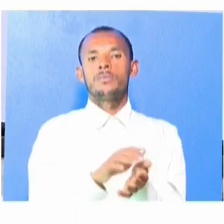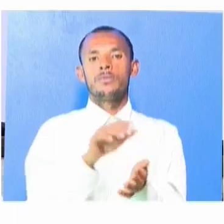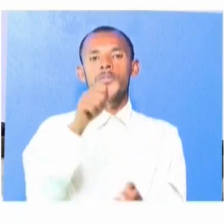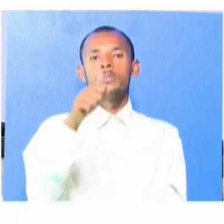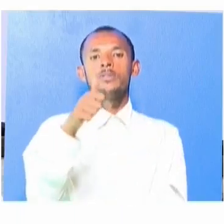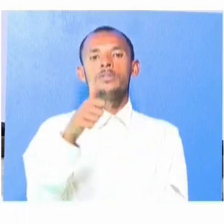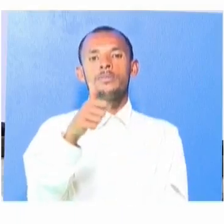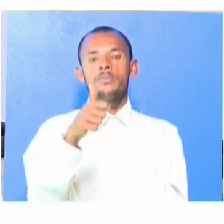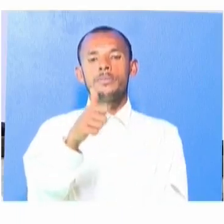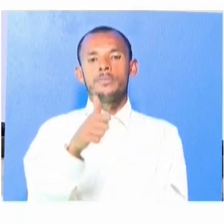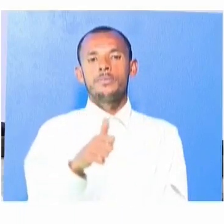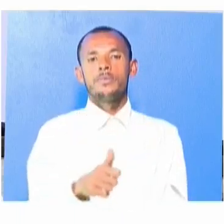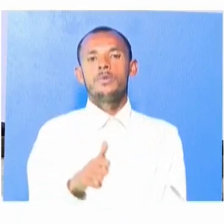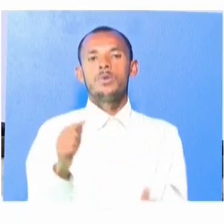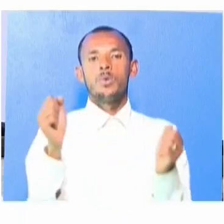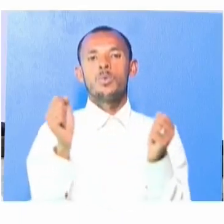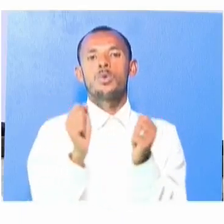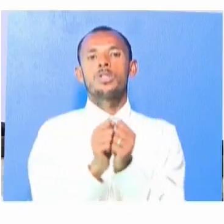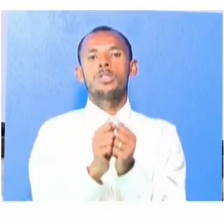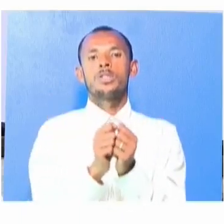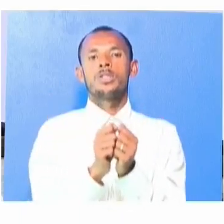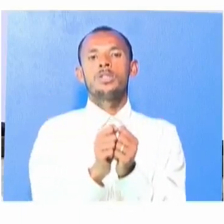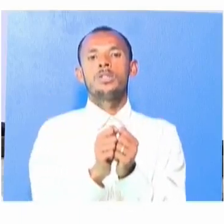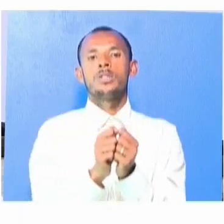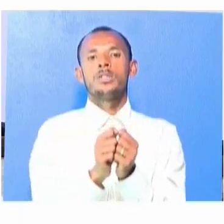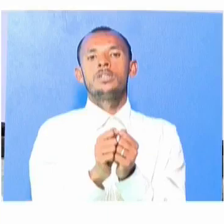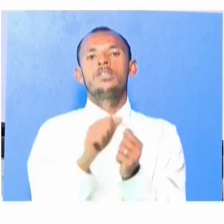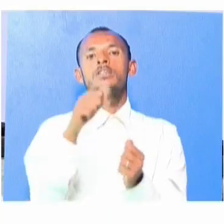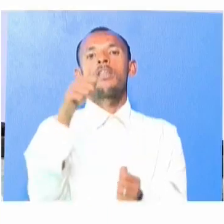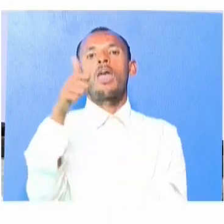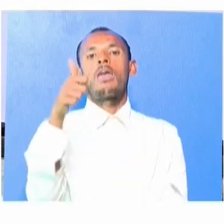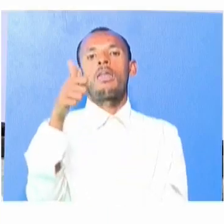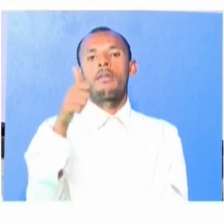10 with 10.